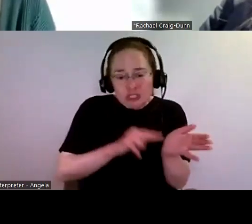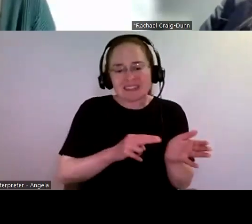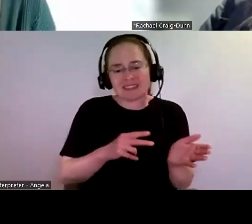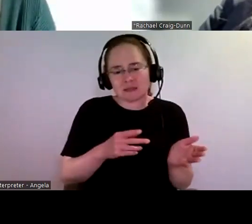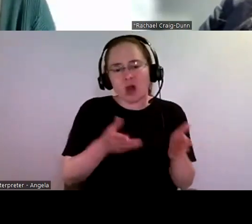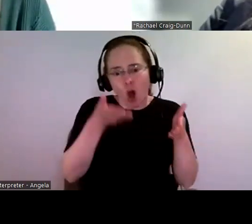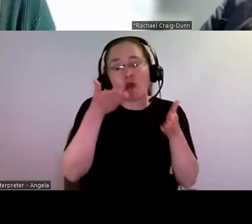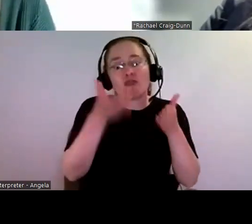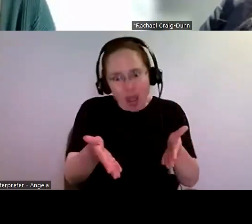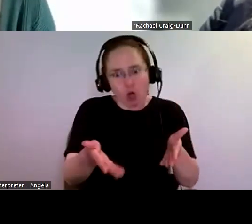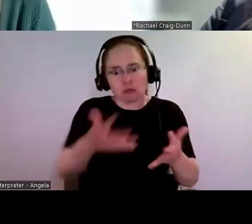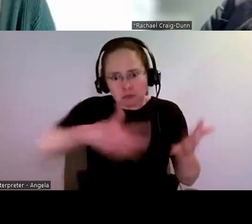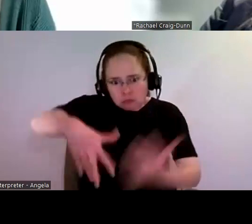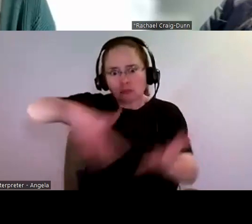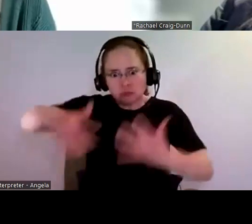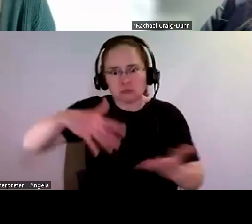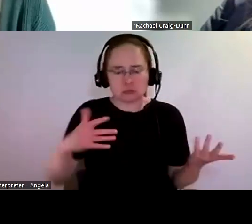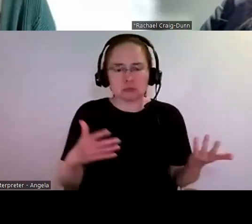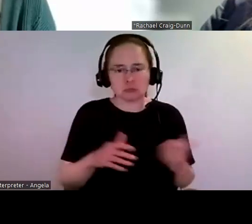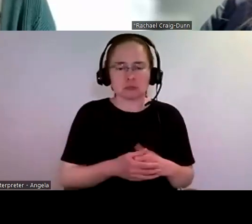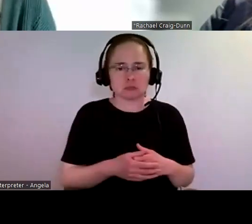are there. And